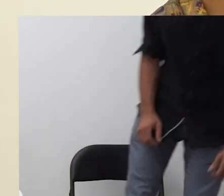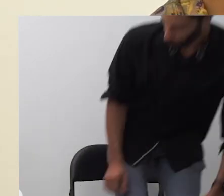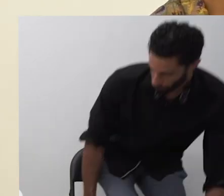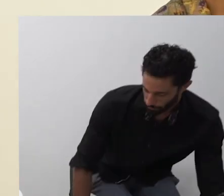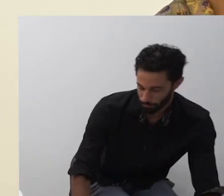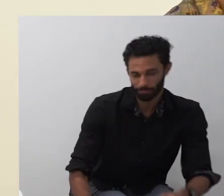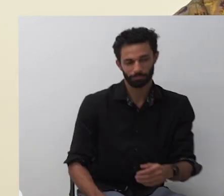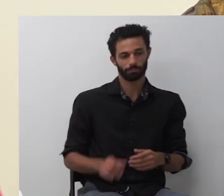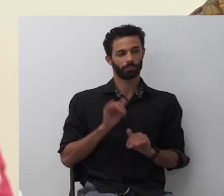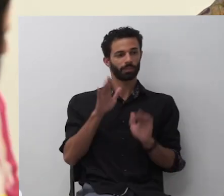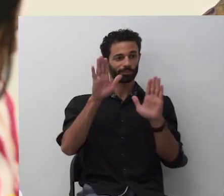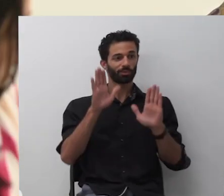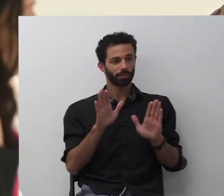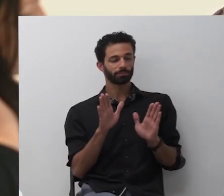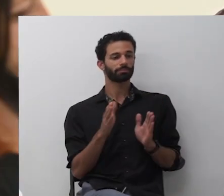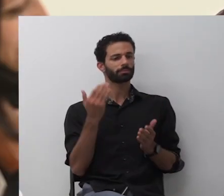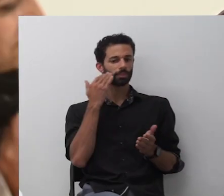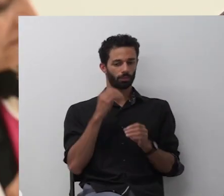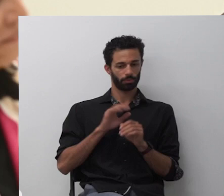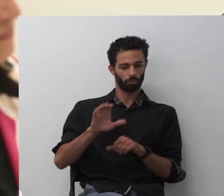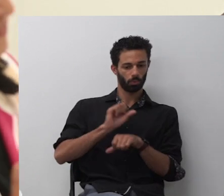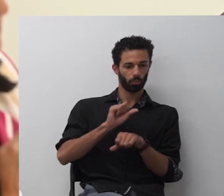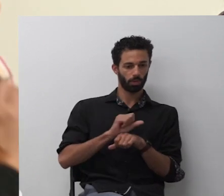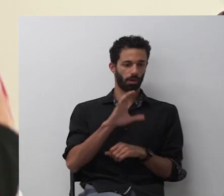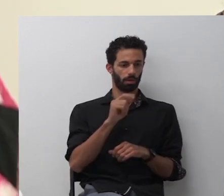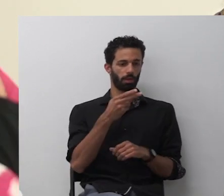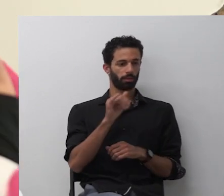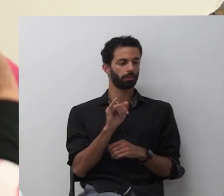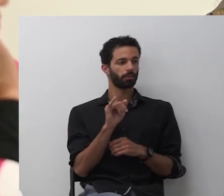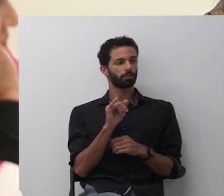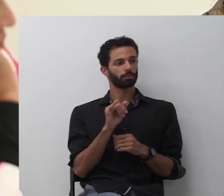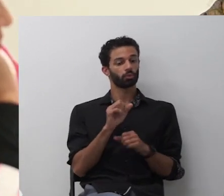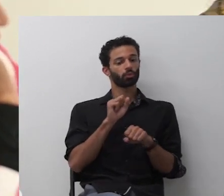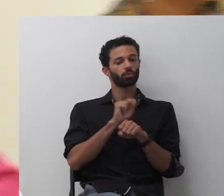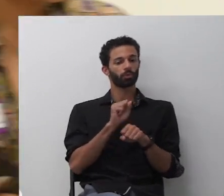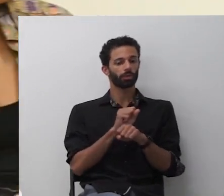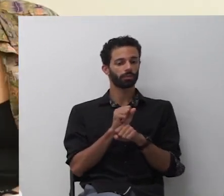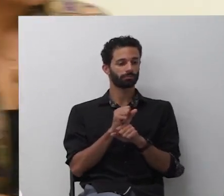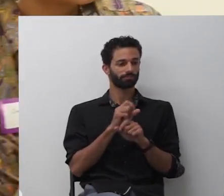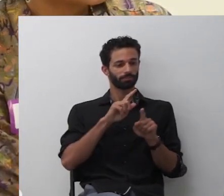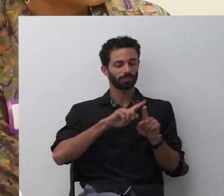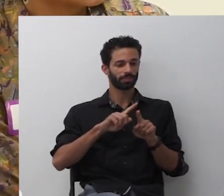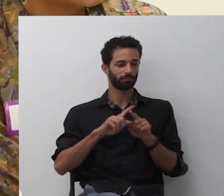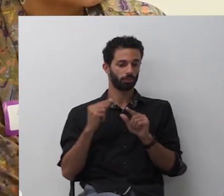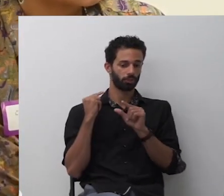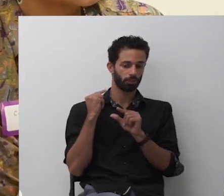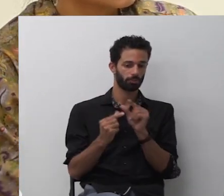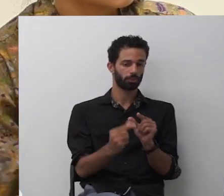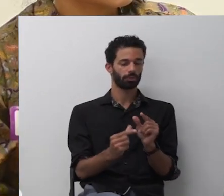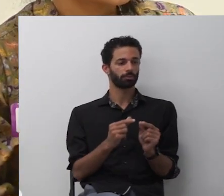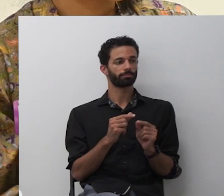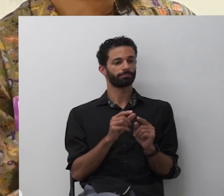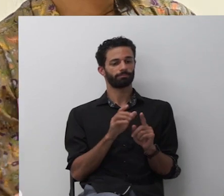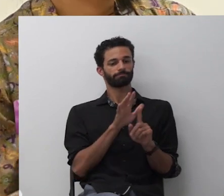I know in your work, Cathi, you have to you're sort of working kind of across generations, and you're also working across